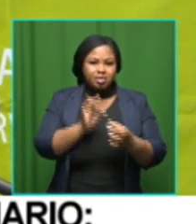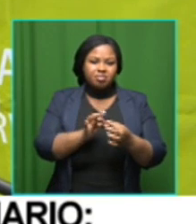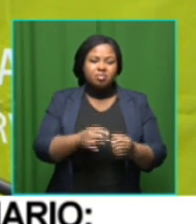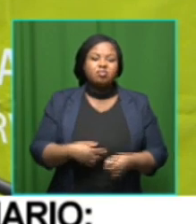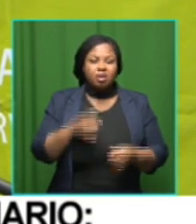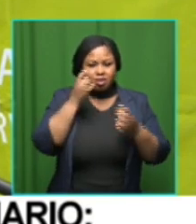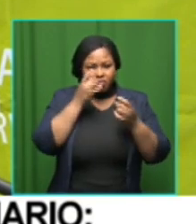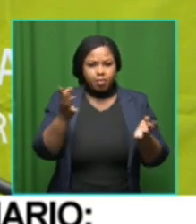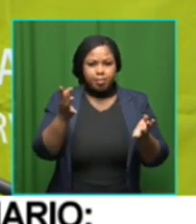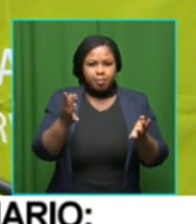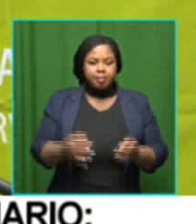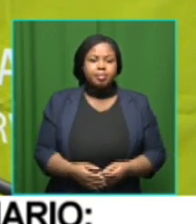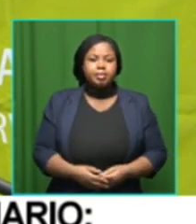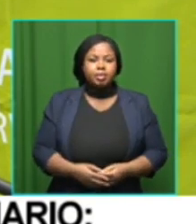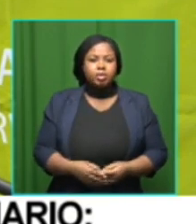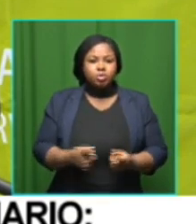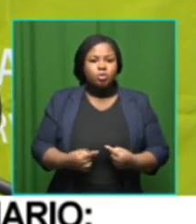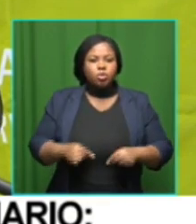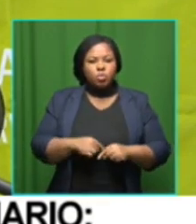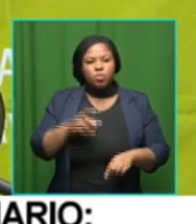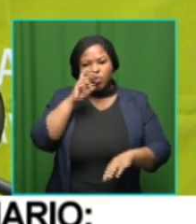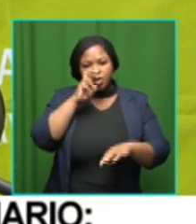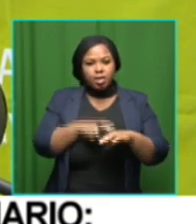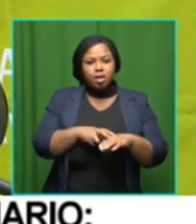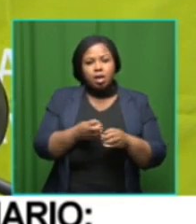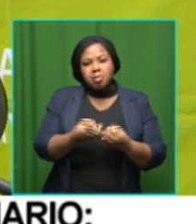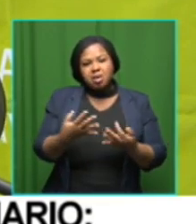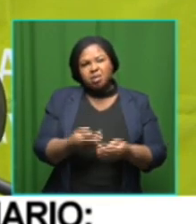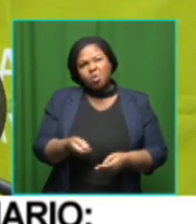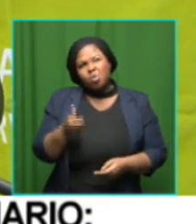tell you that we will require close to